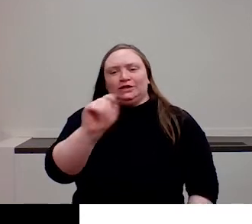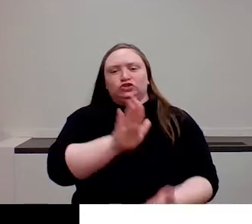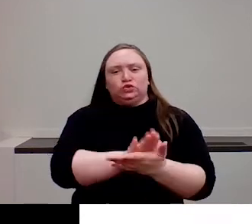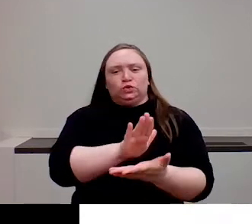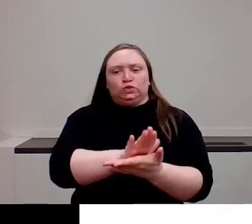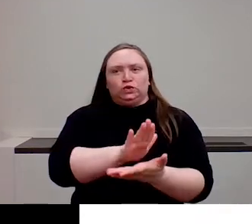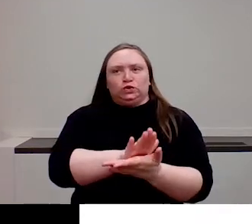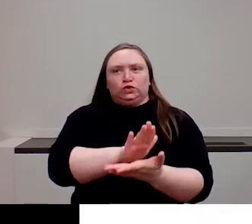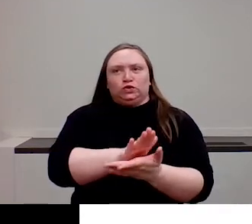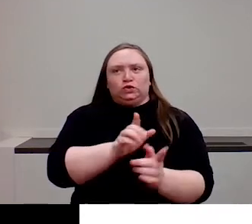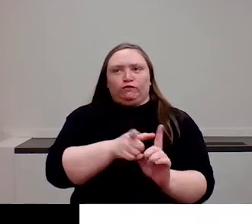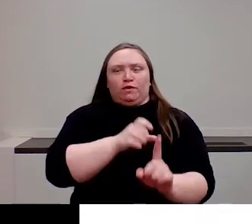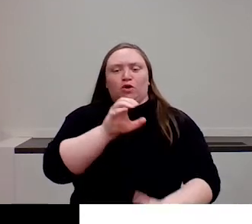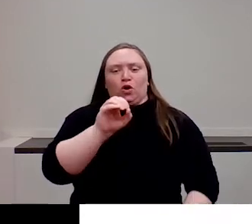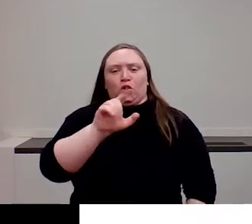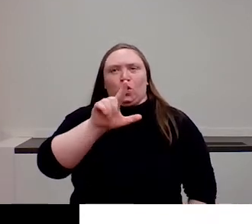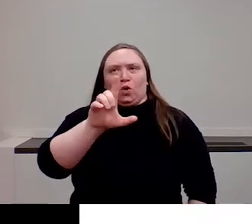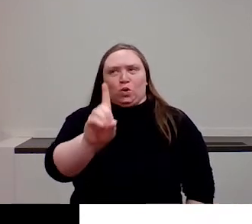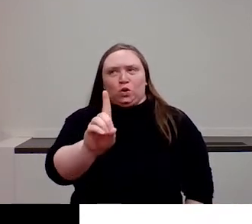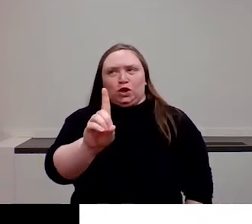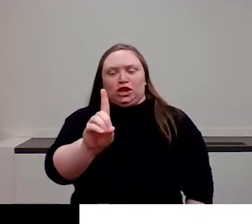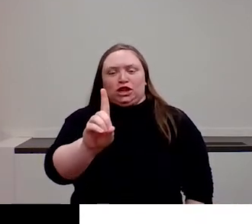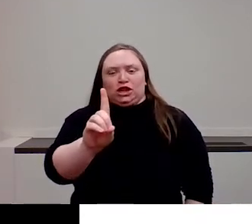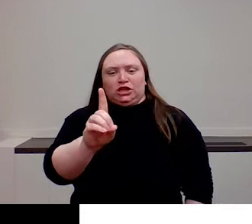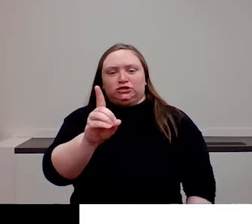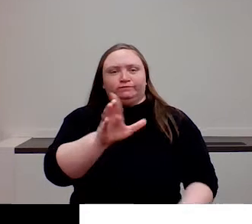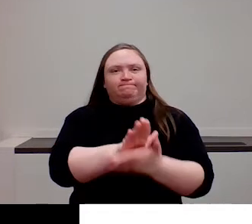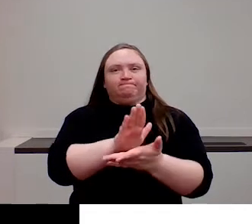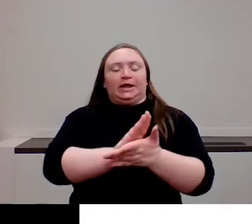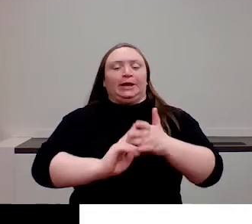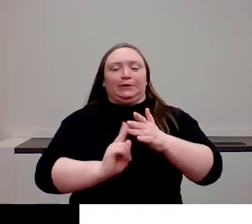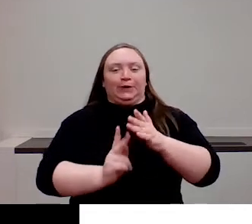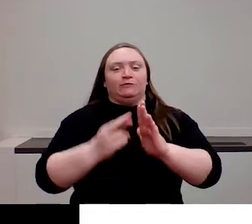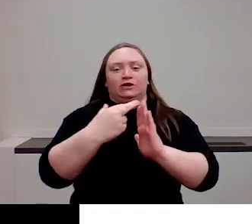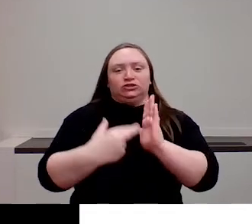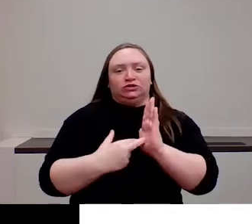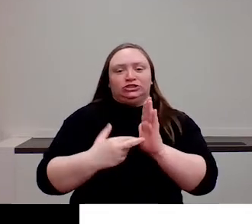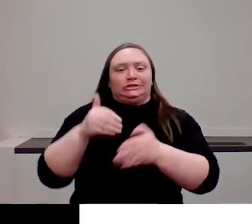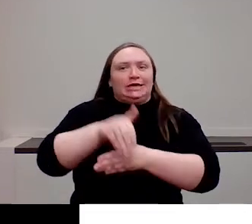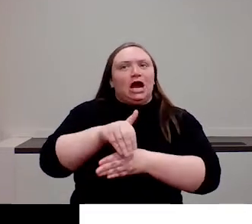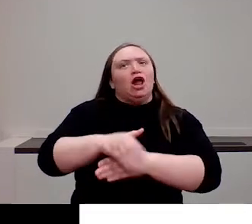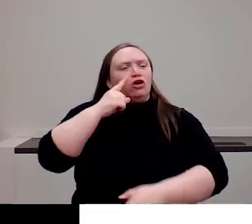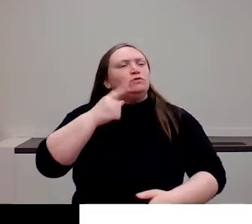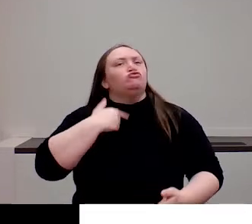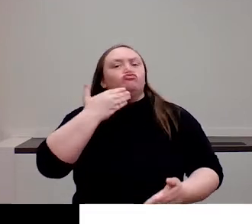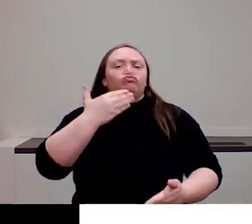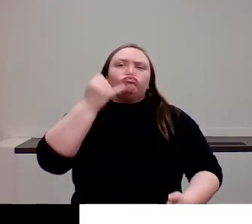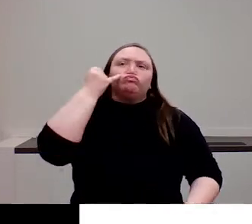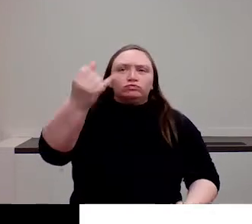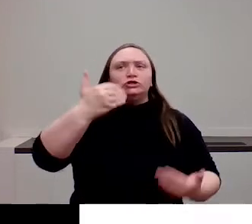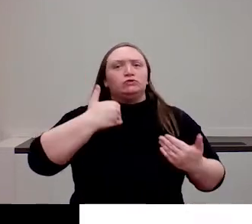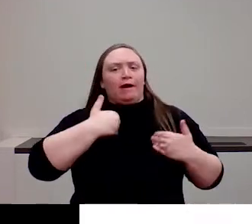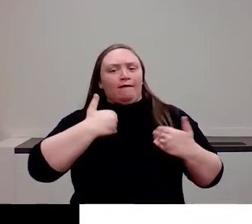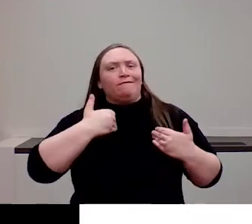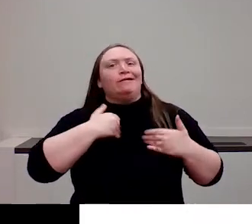are kindergartners from Old Orchard as an honor of discovering kindergarten registration night. We thought it would be great to have our kindergartners lead